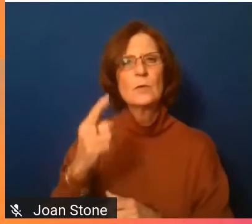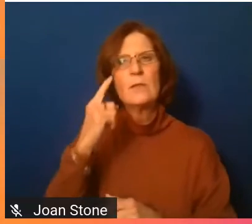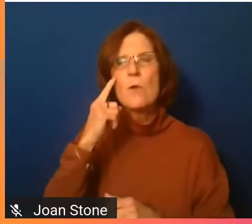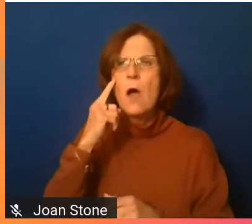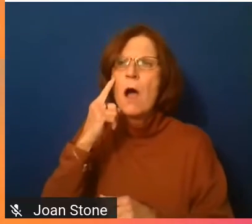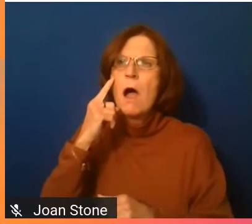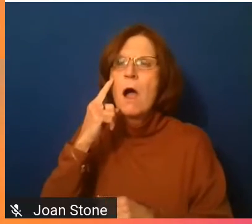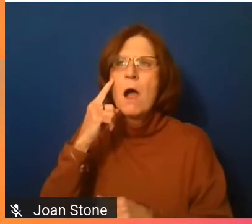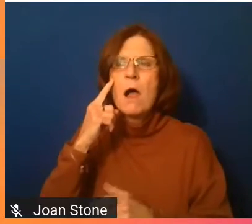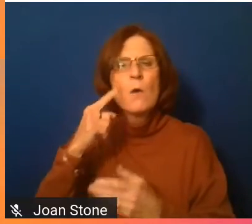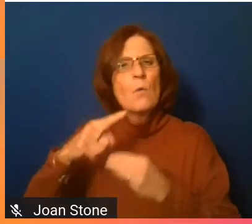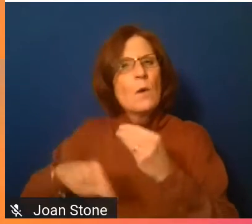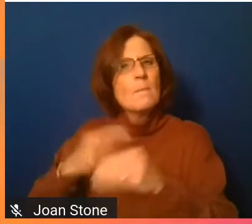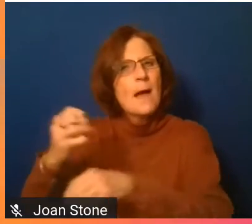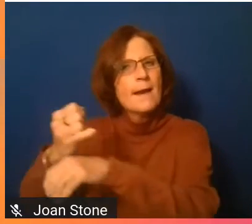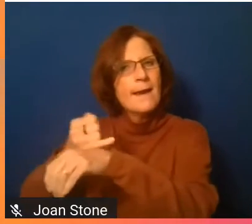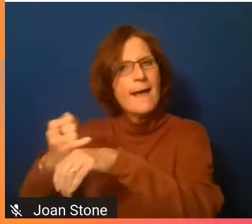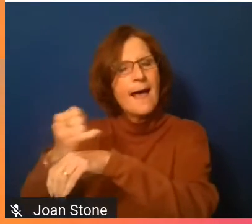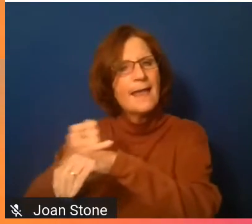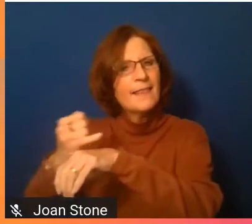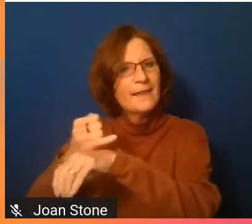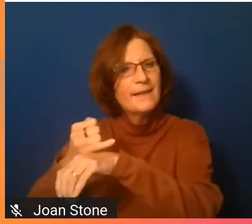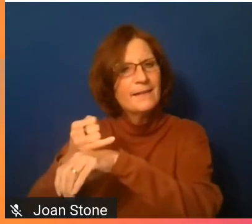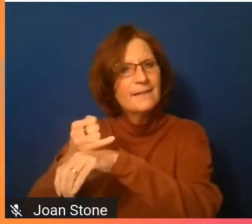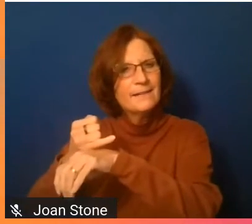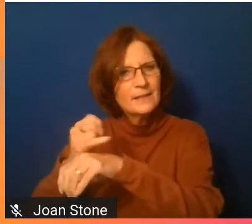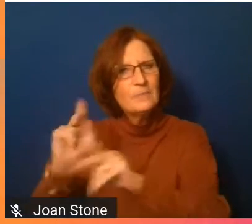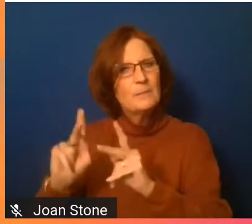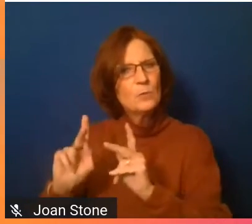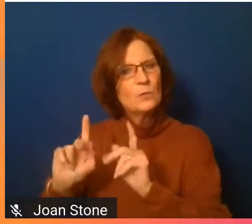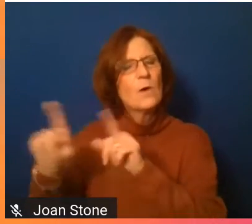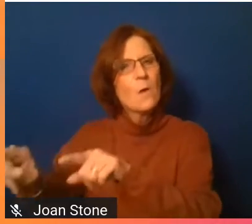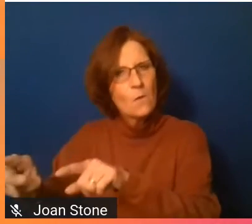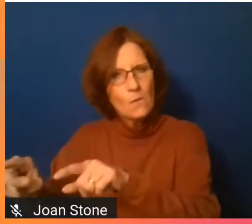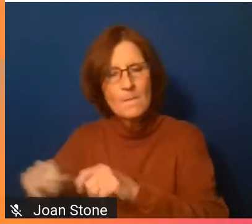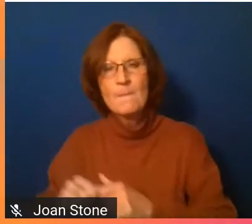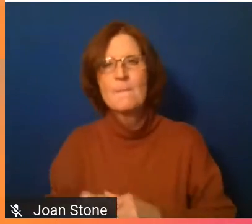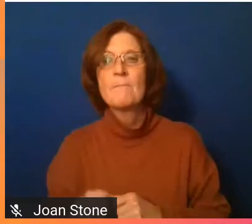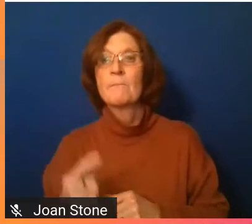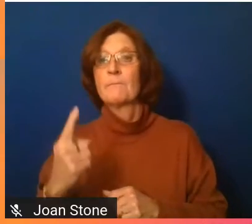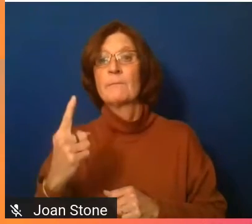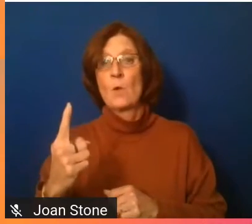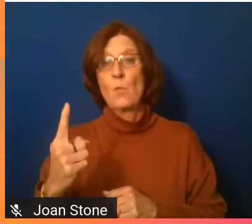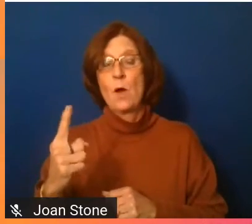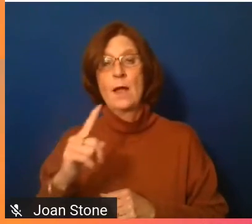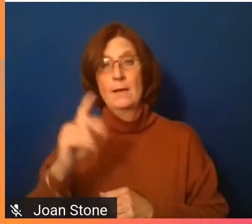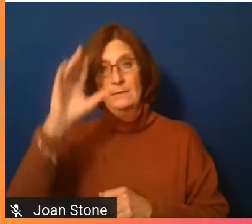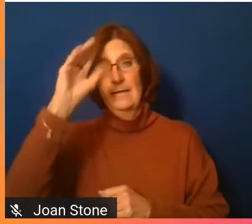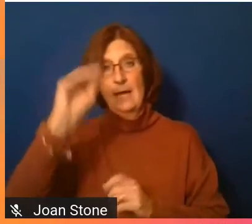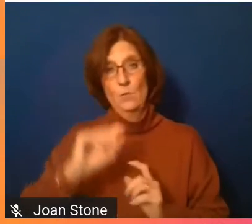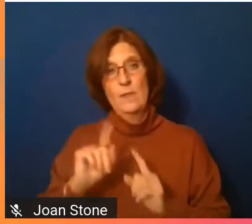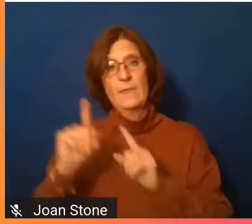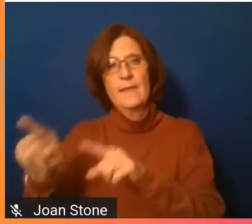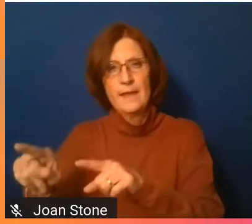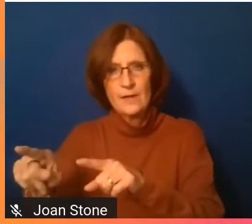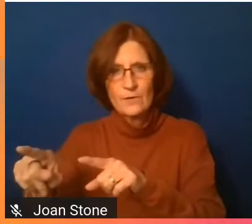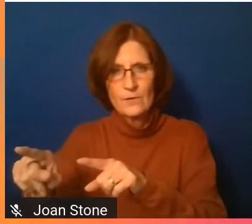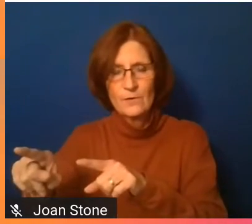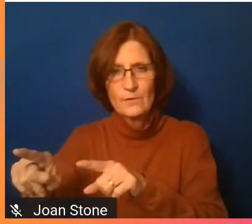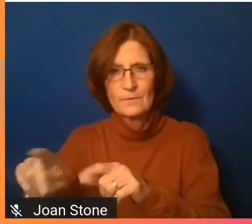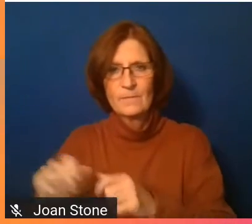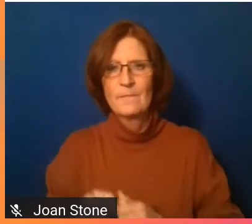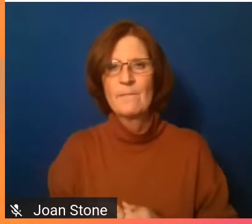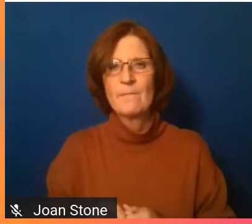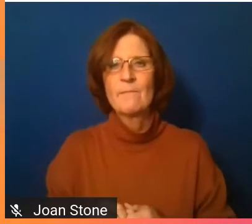in which only deaf people lived. And then there was one guy that went there. It was from a different